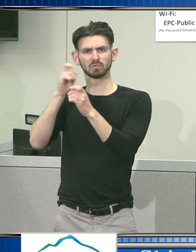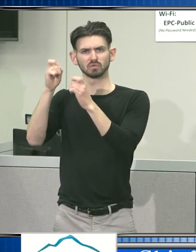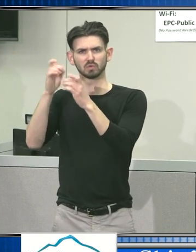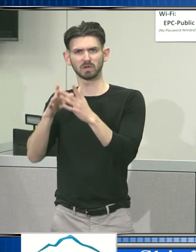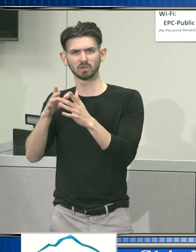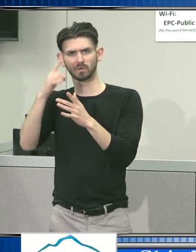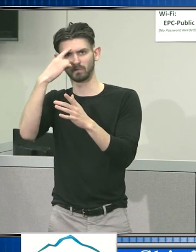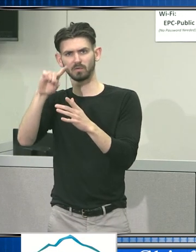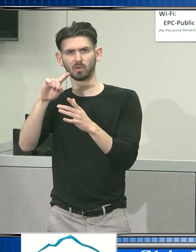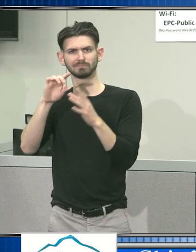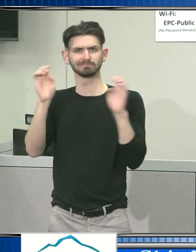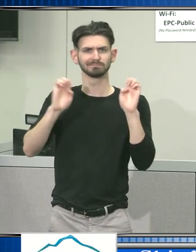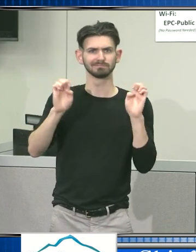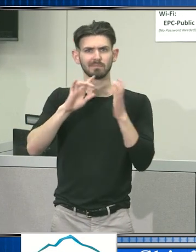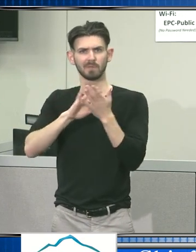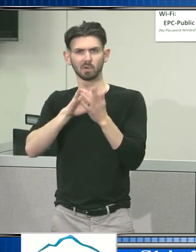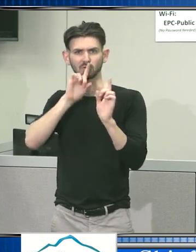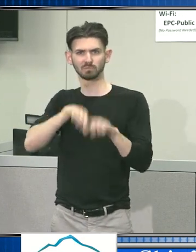Medical Response.